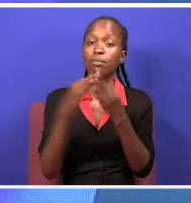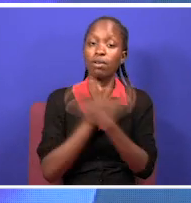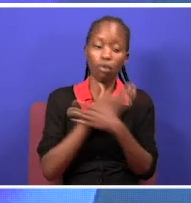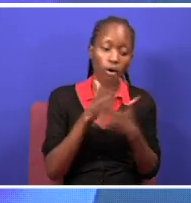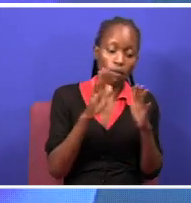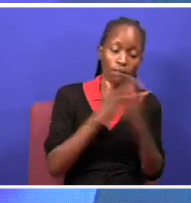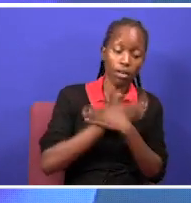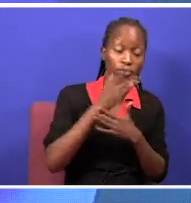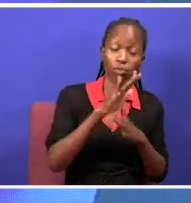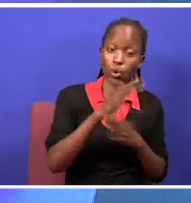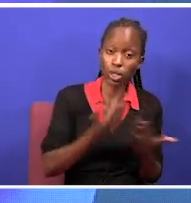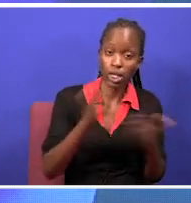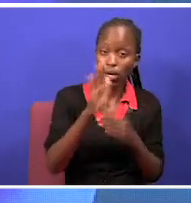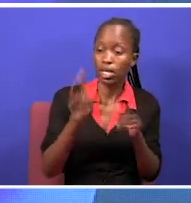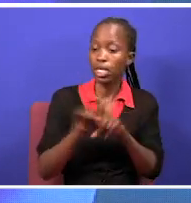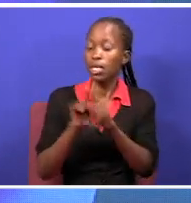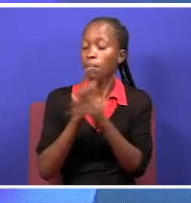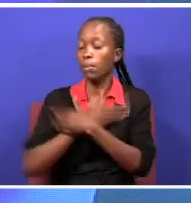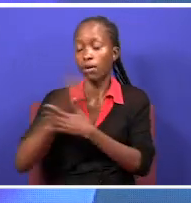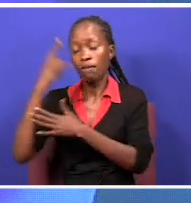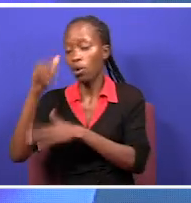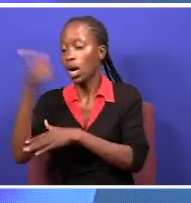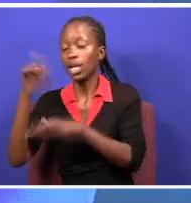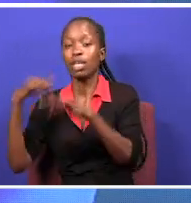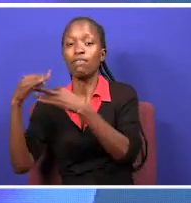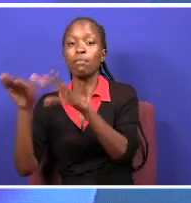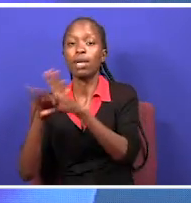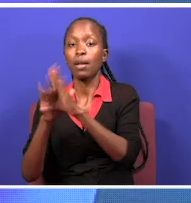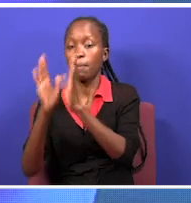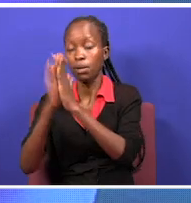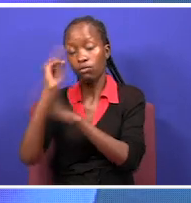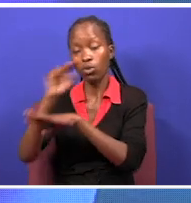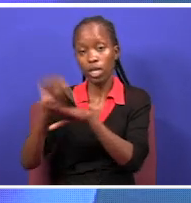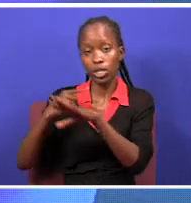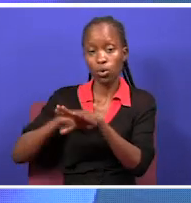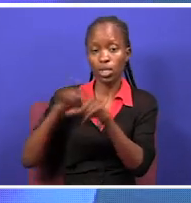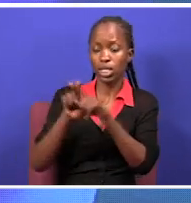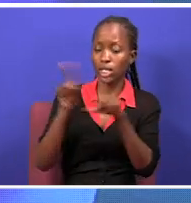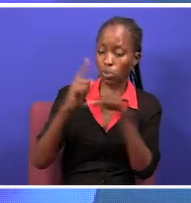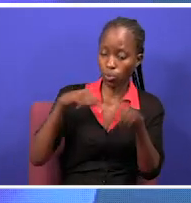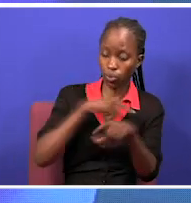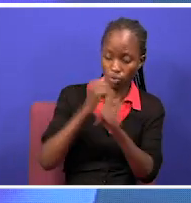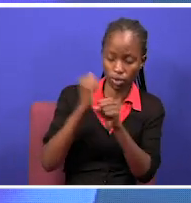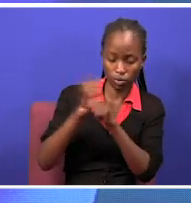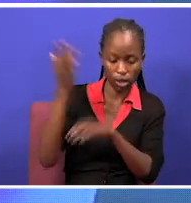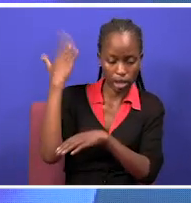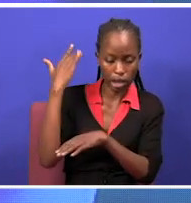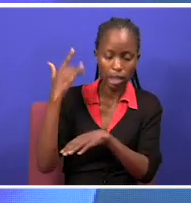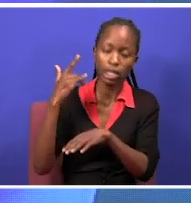by praying for the extended family, by praying for our nation, as we have been doing in this last